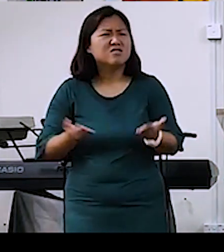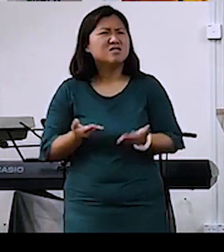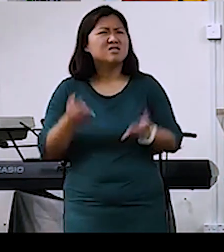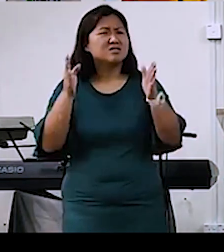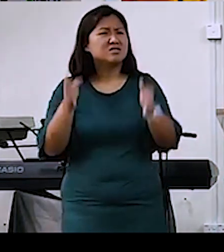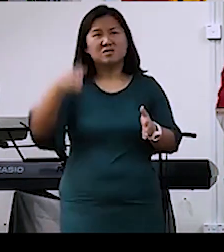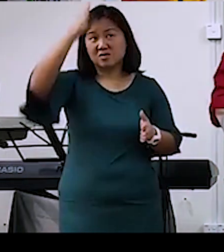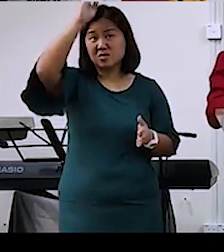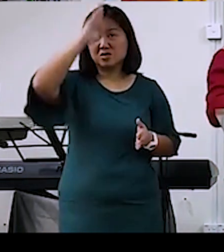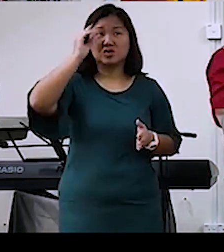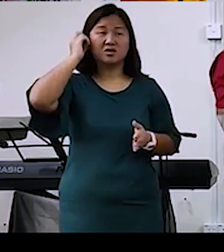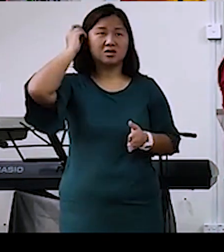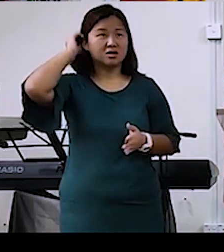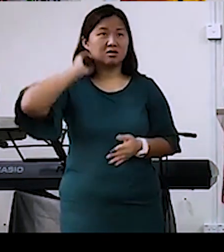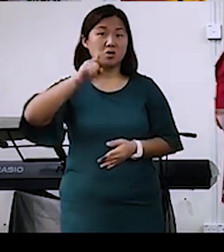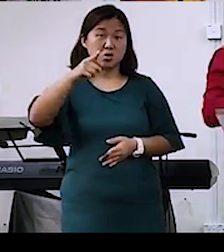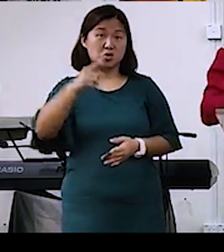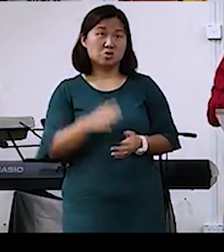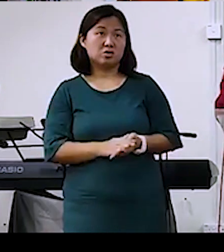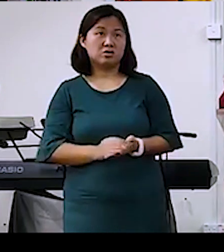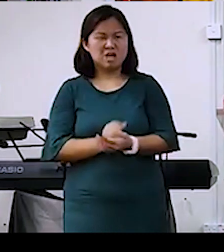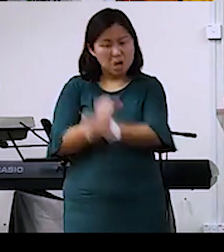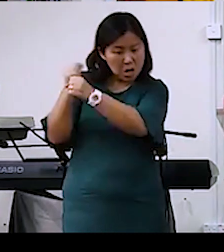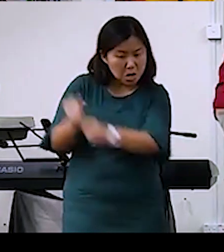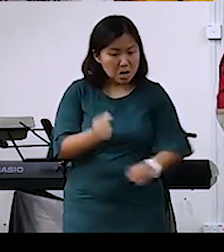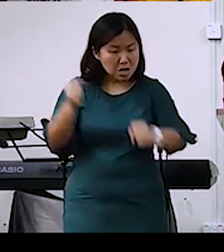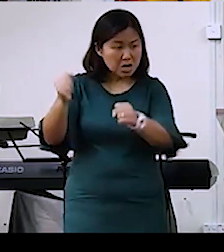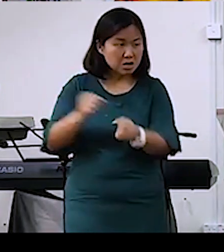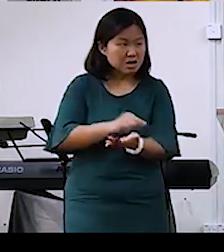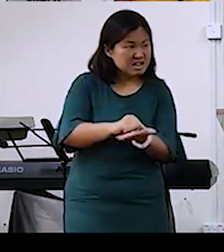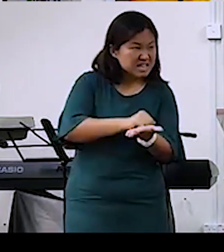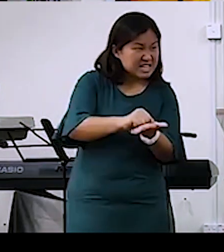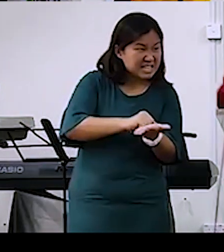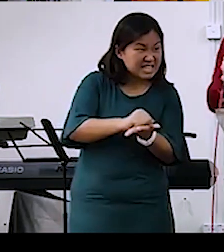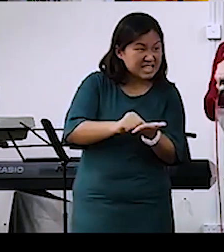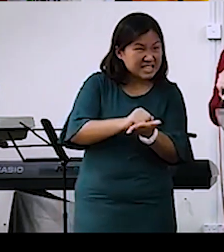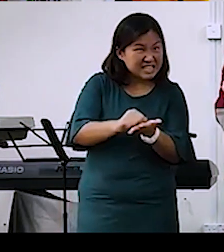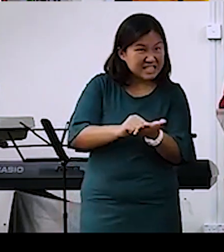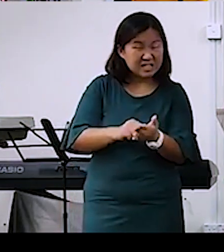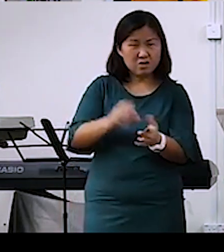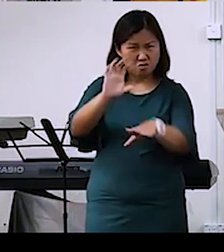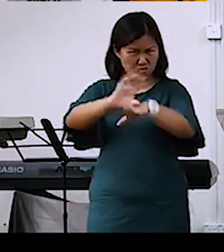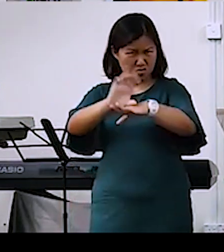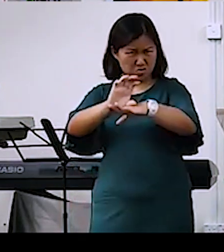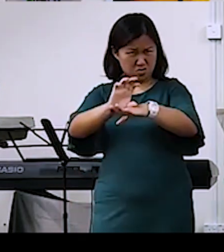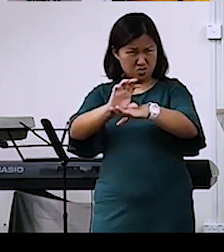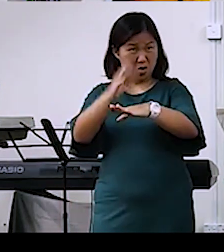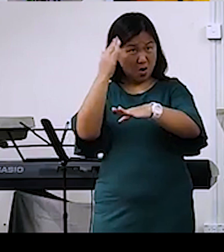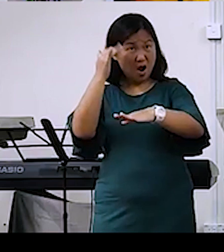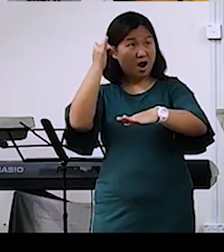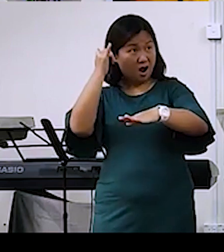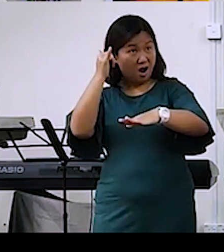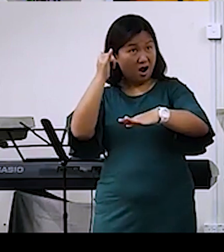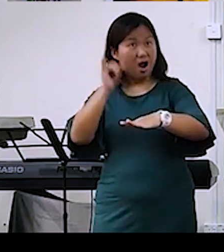Pastor Amanda, announced about the cleaning of the church. Why do you think when I hear such a number, I get excited? I want to do that. I want to serve God in that little